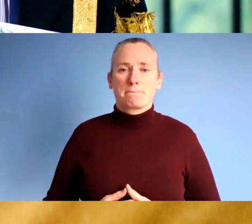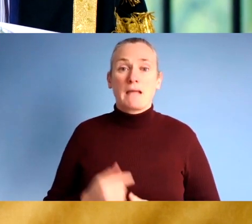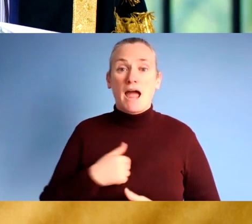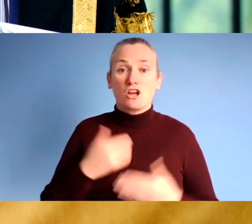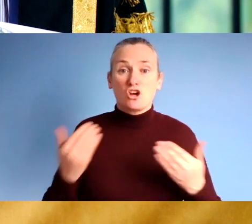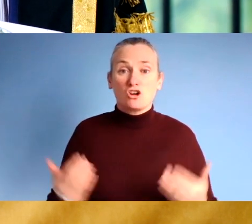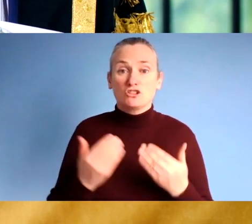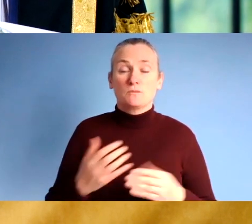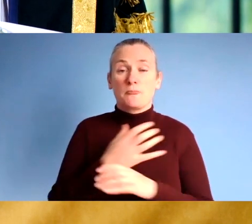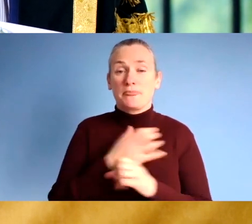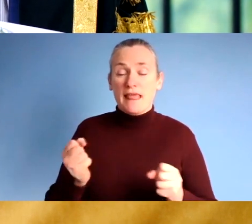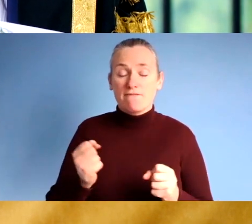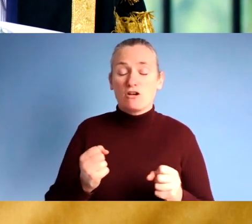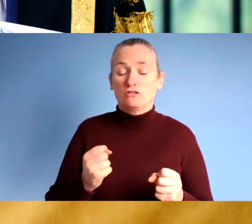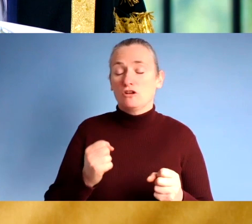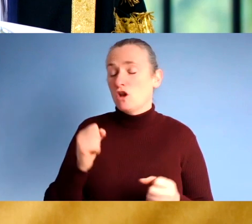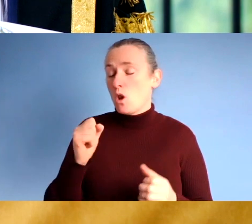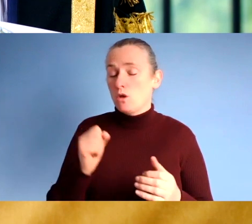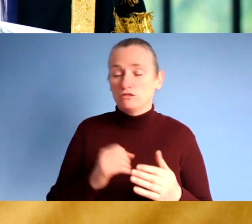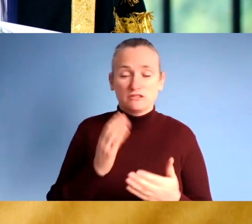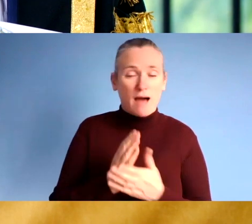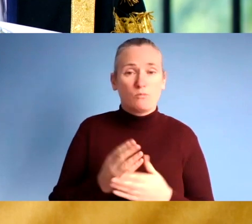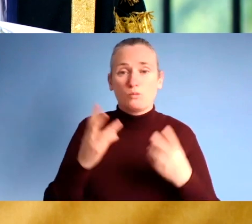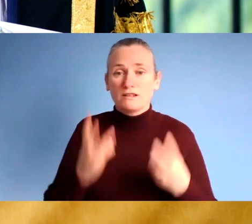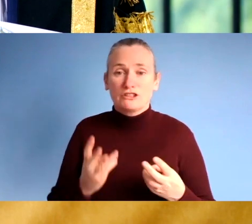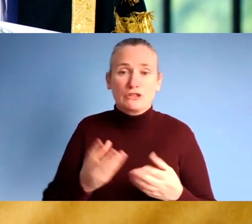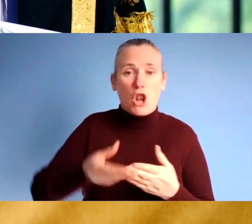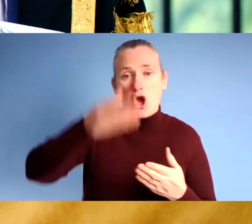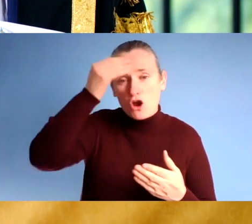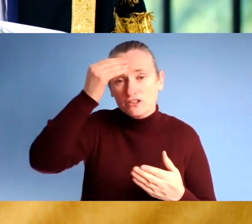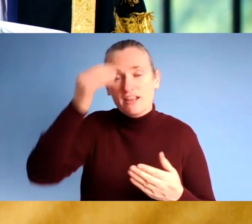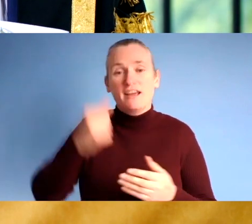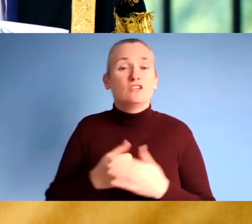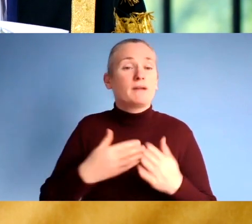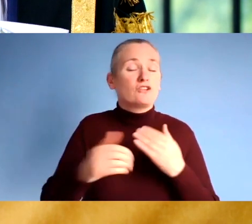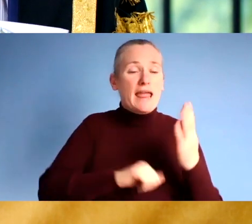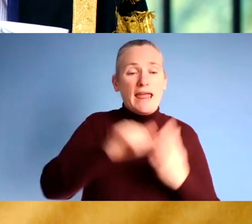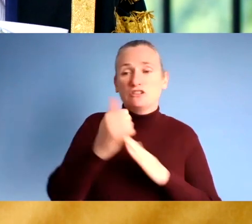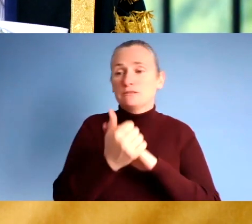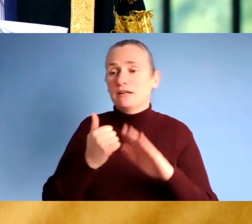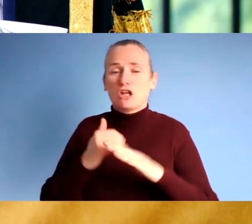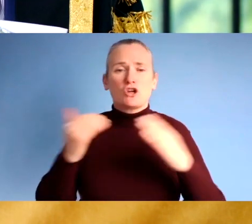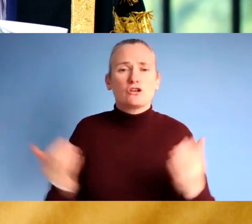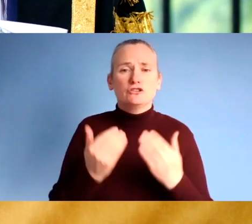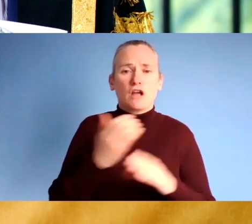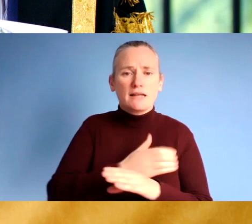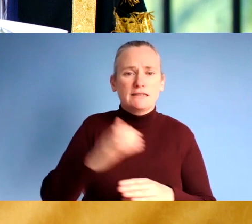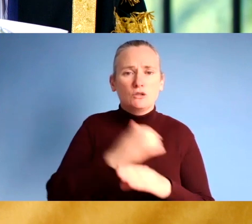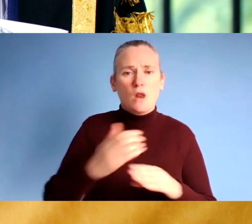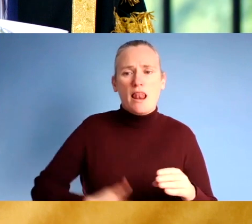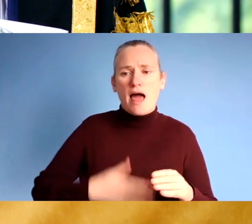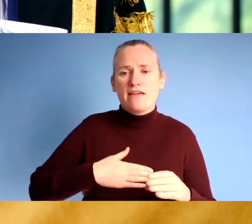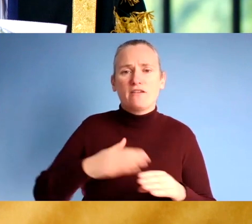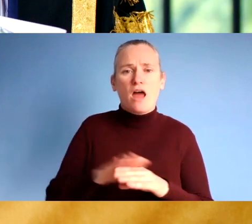I encourage you never to lose your desire for learning. Regardless of your age or experience, I encourage you to continue to engage in lifelong